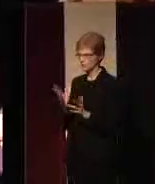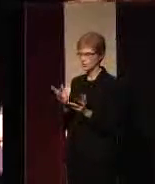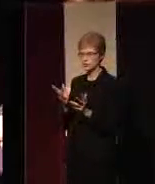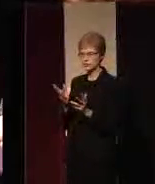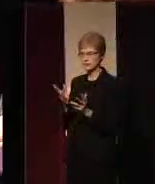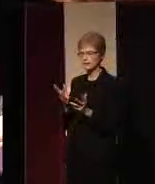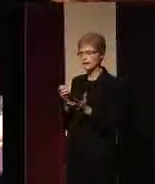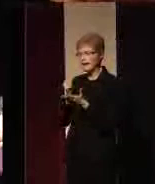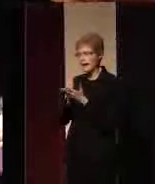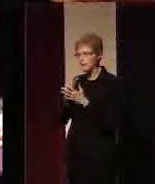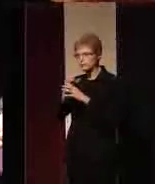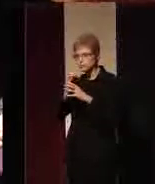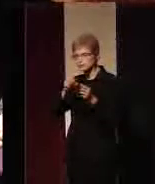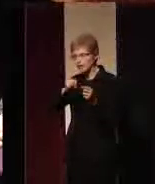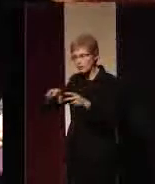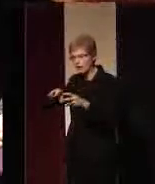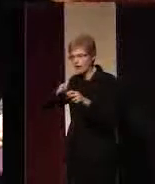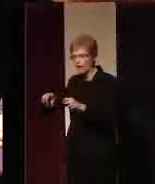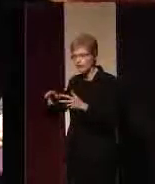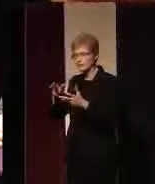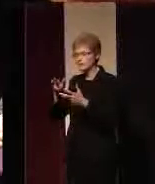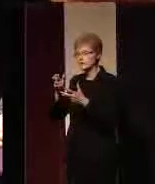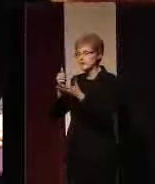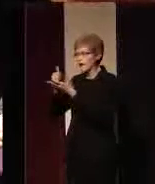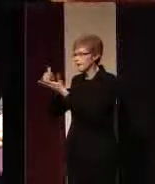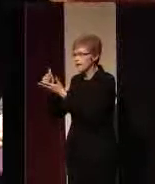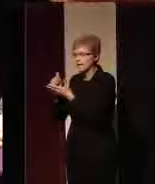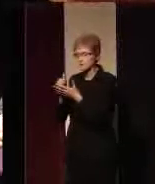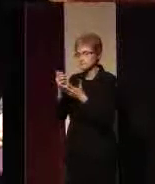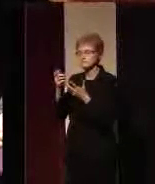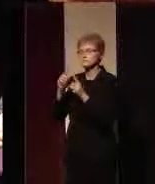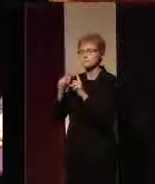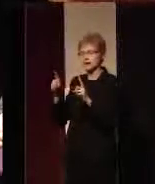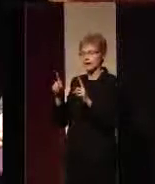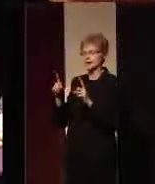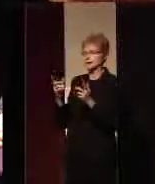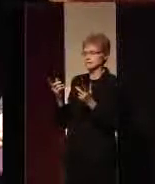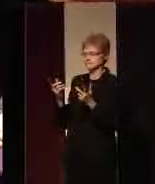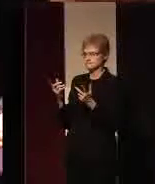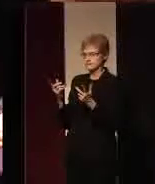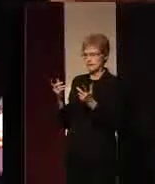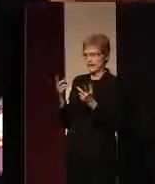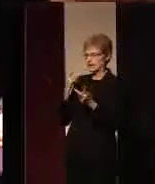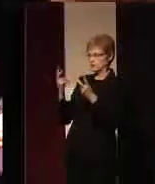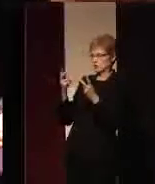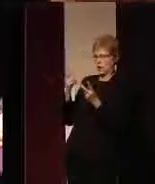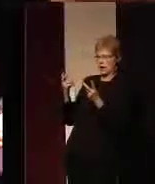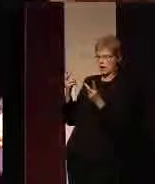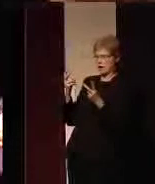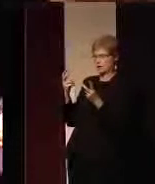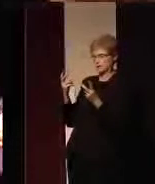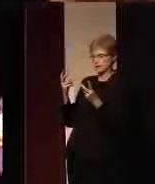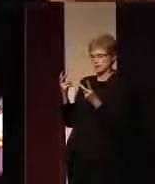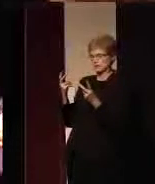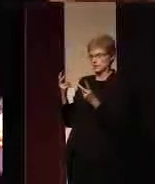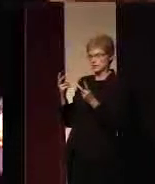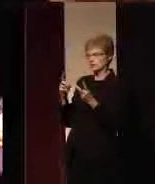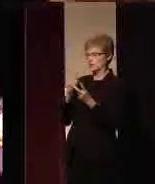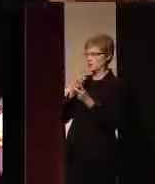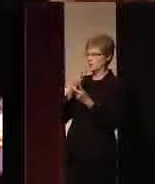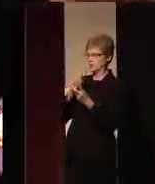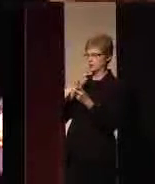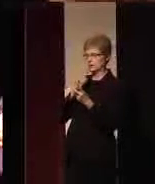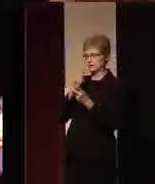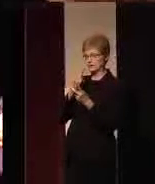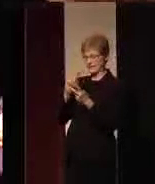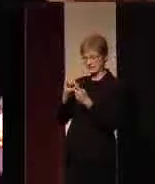unload trucks, help out in any way that I could. But I was able to see as everything transformed from a very violent and tumultuous